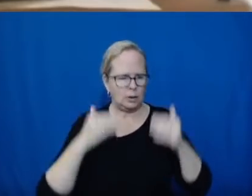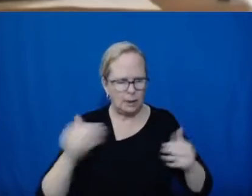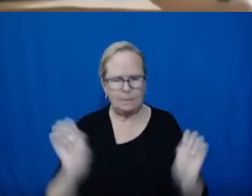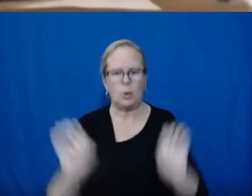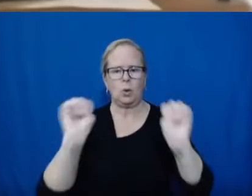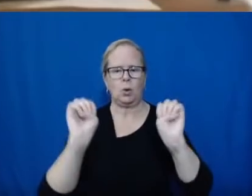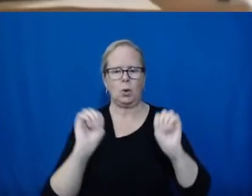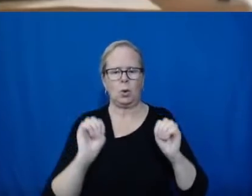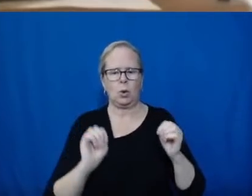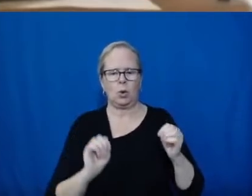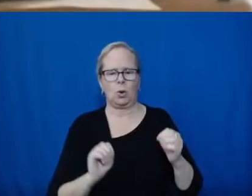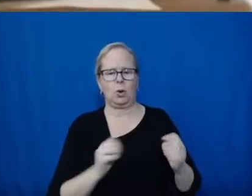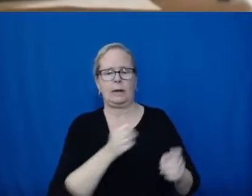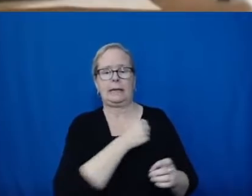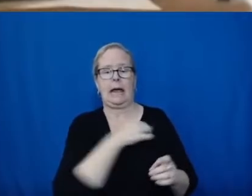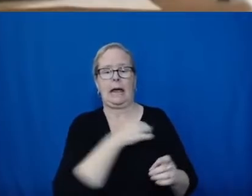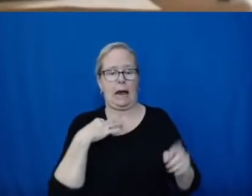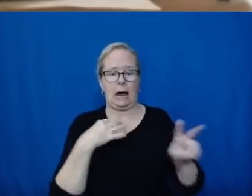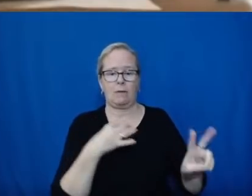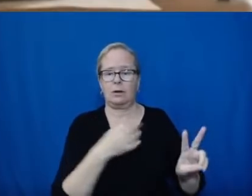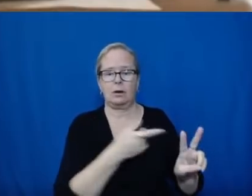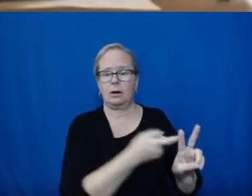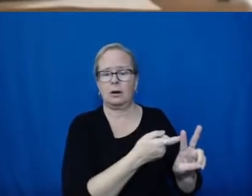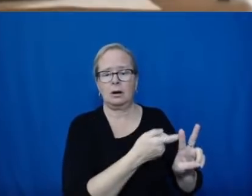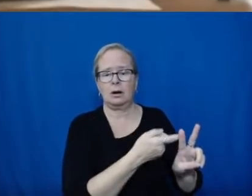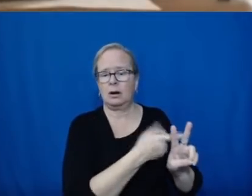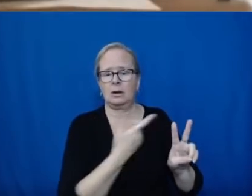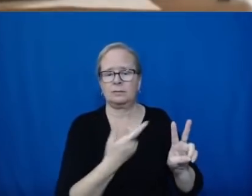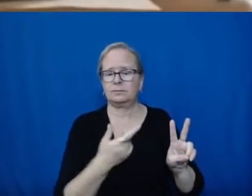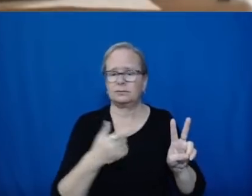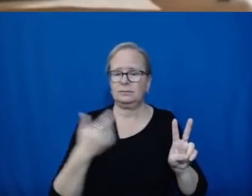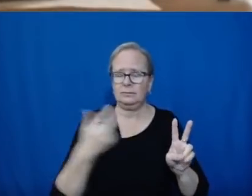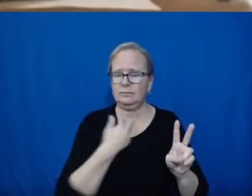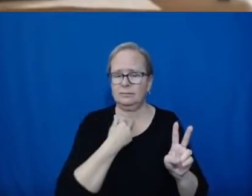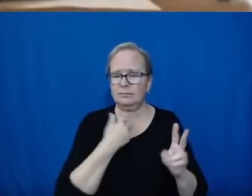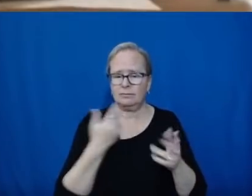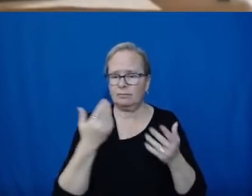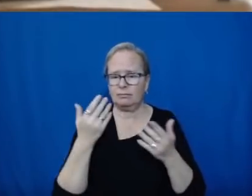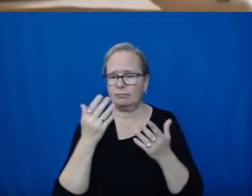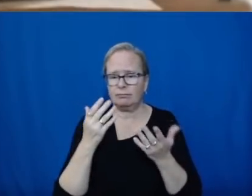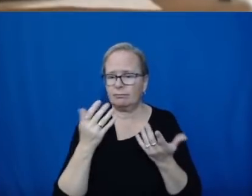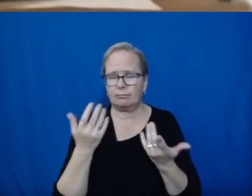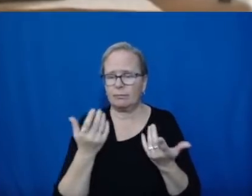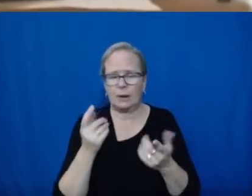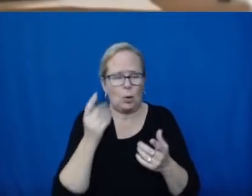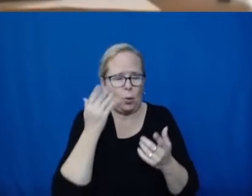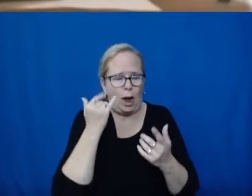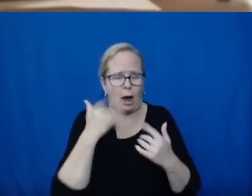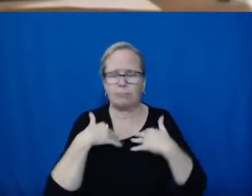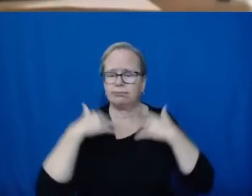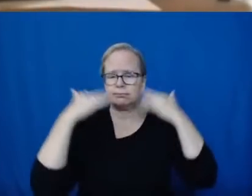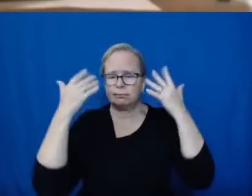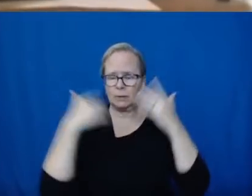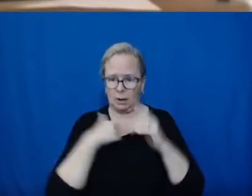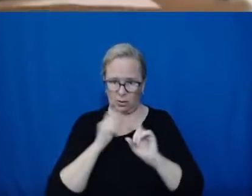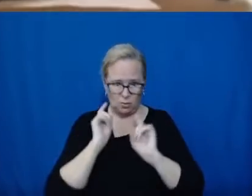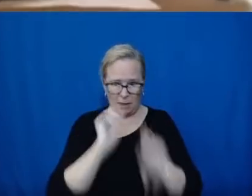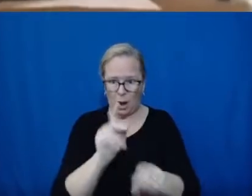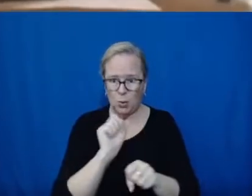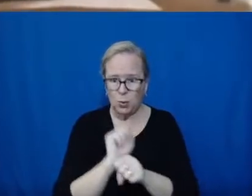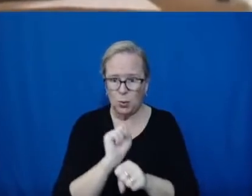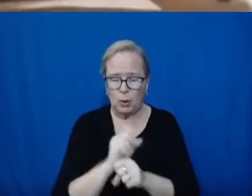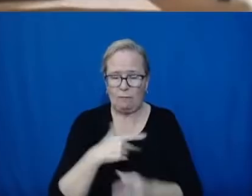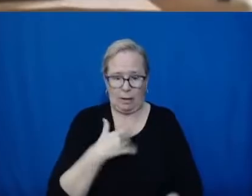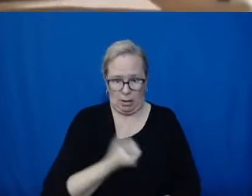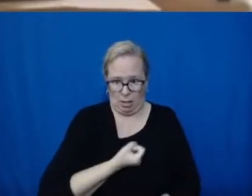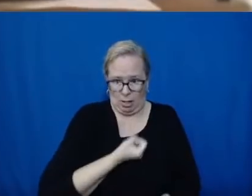answer the calls from the staffing office to pick up yet another shift because we simply can't give it anymore. We know it leaves the team short, but we don't have the float pool to pull